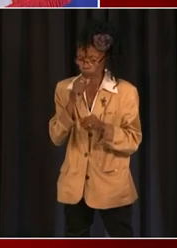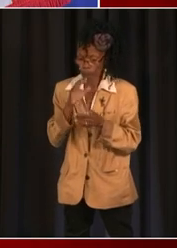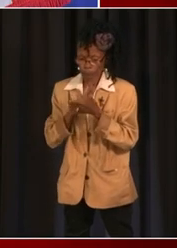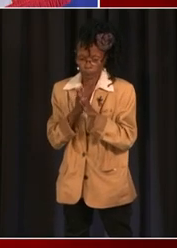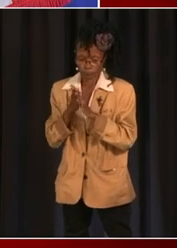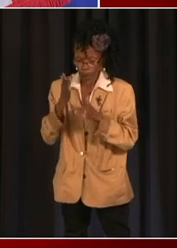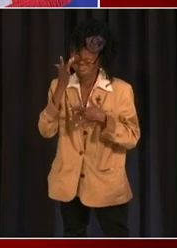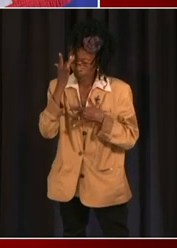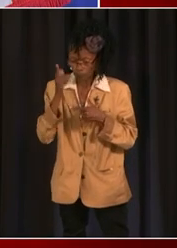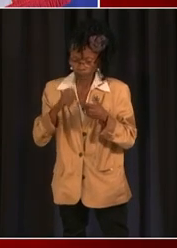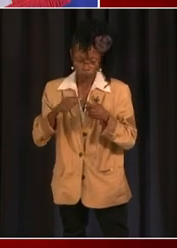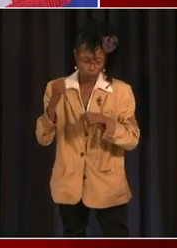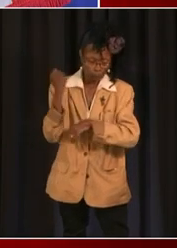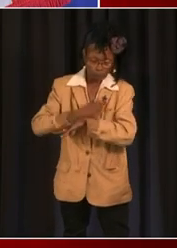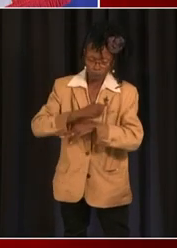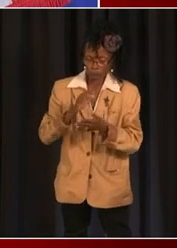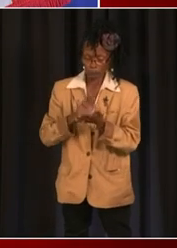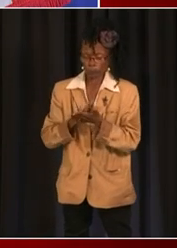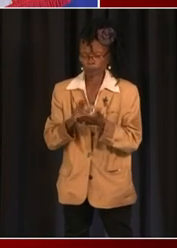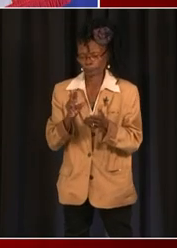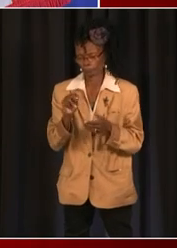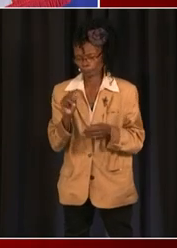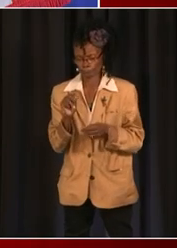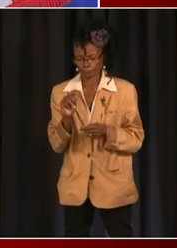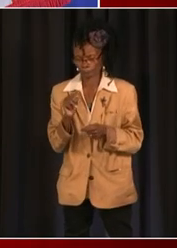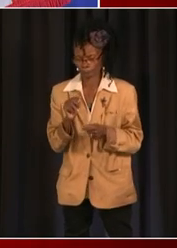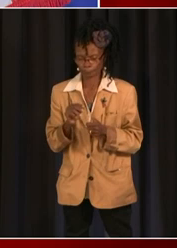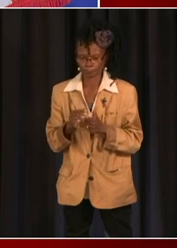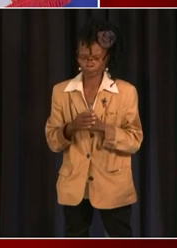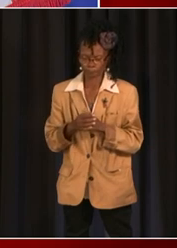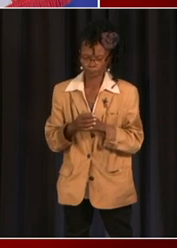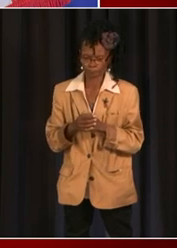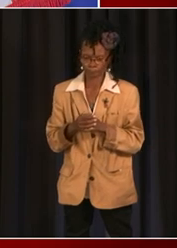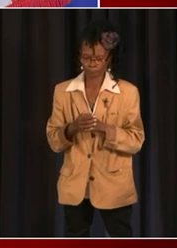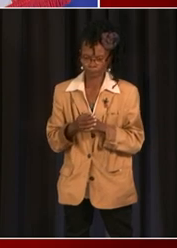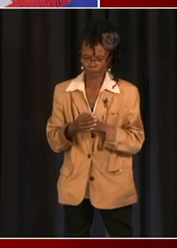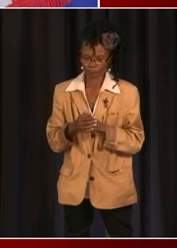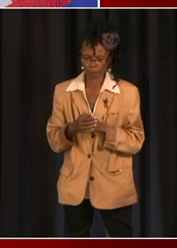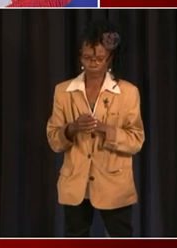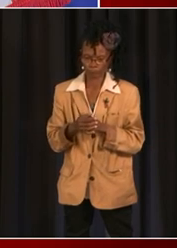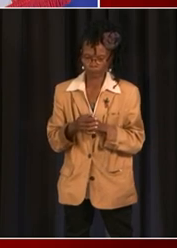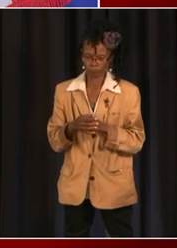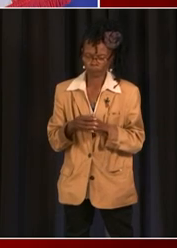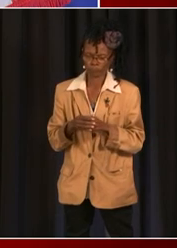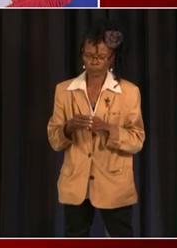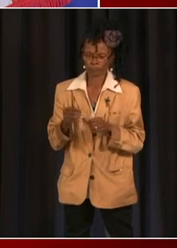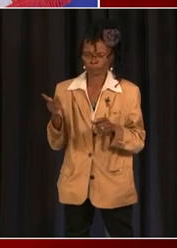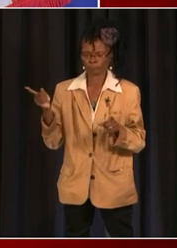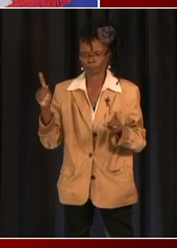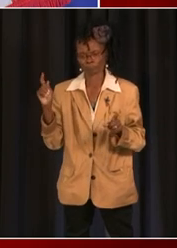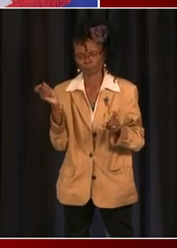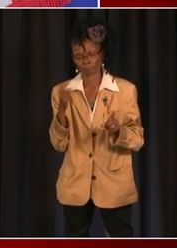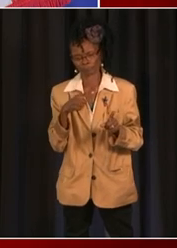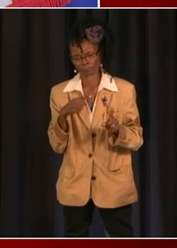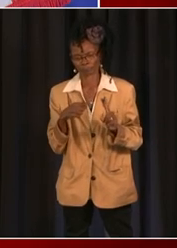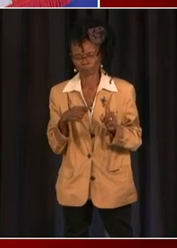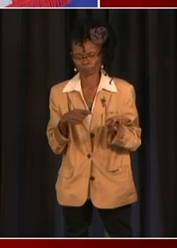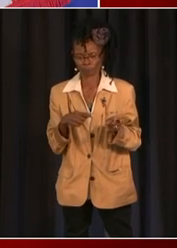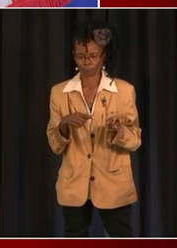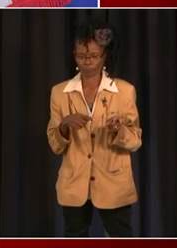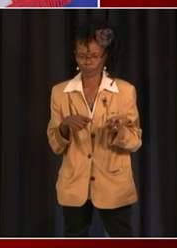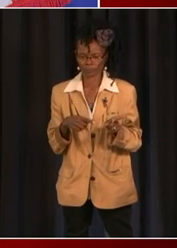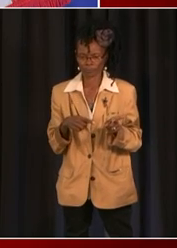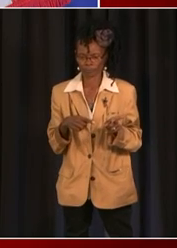Thank you. Yes. I mean, it seems reasonable to assume that there will be cases inside schools. I'm curious, like, what could parents